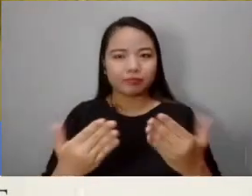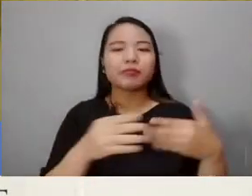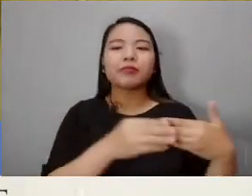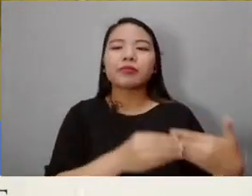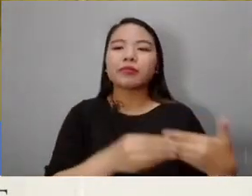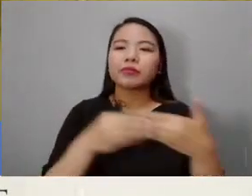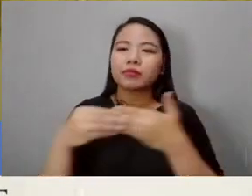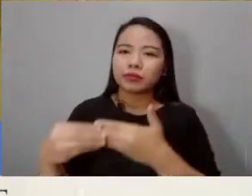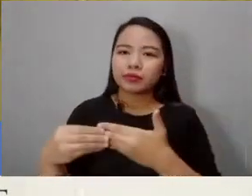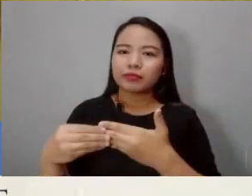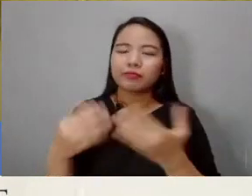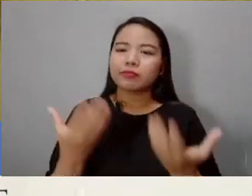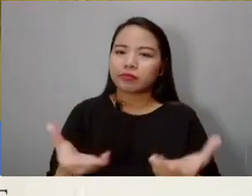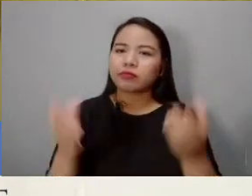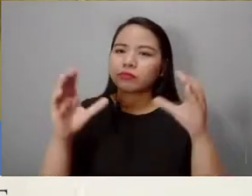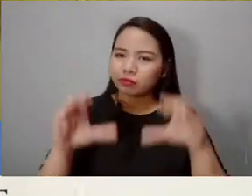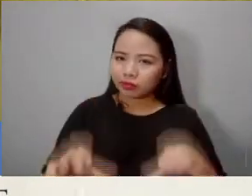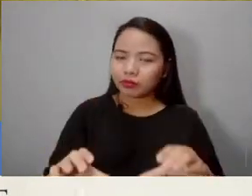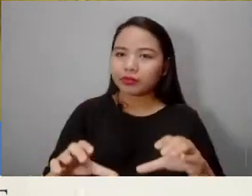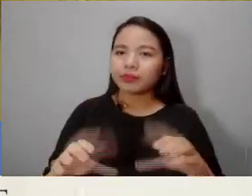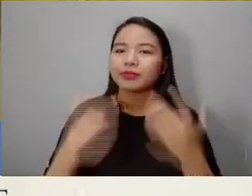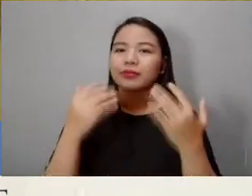chants that evening.